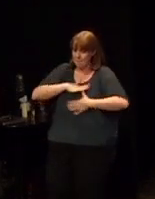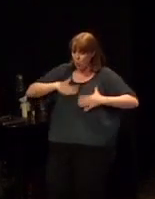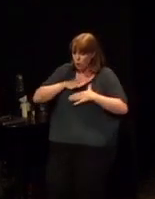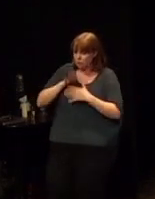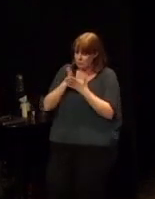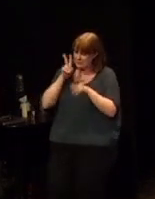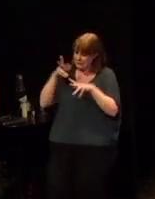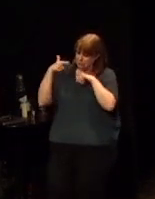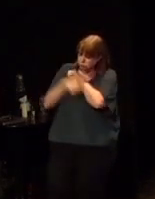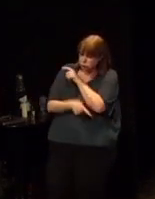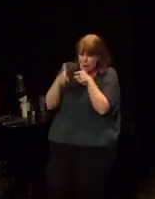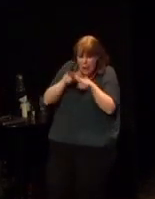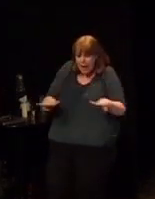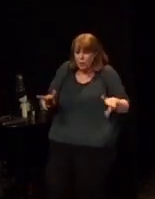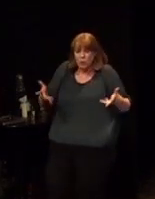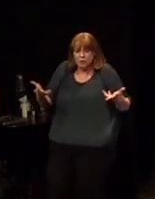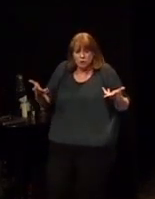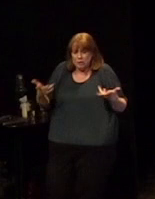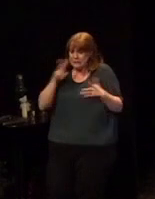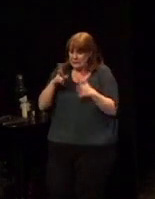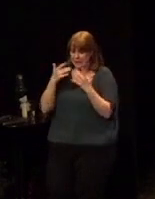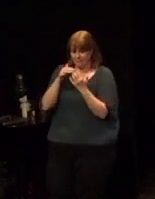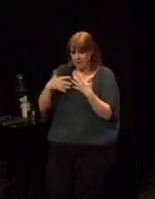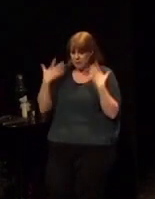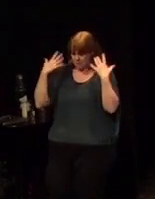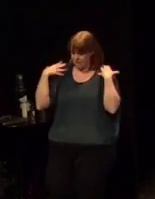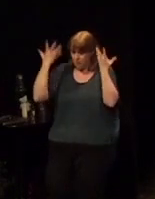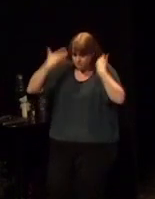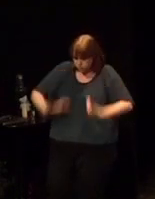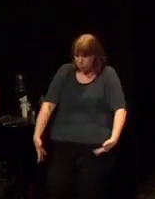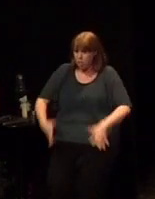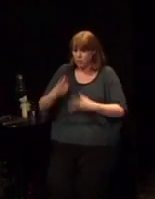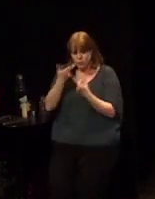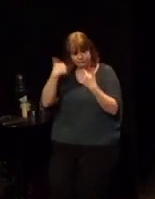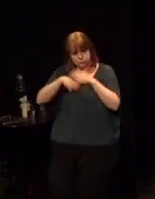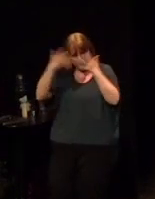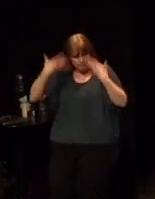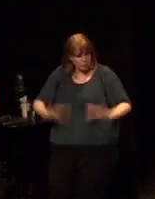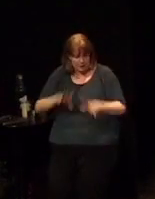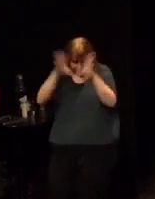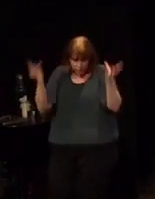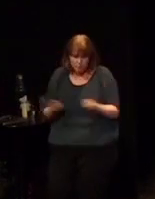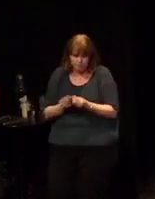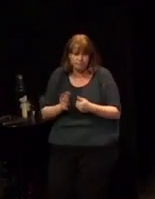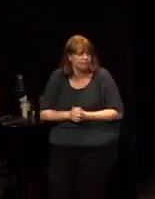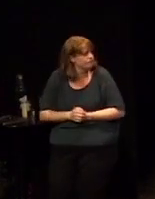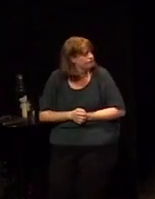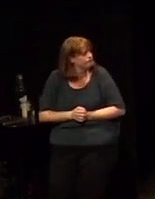intricacies of language produced visually on the fingers, in the body, in the shoulders, in the face, everything.